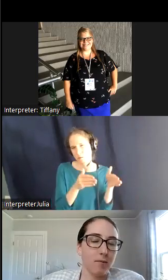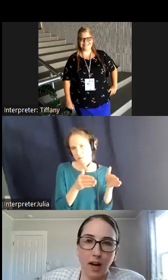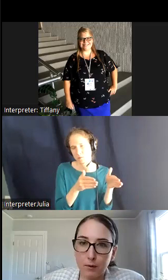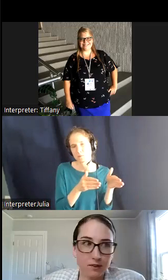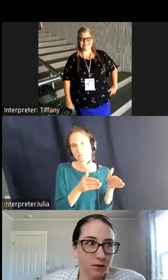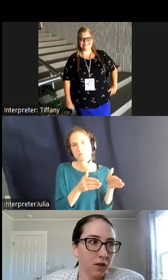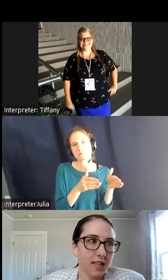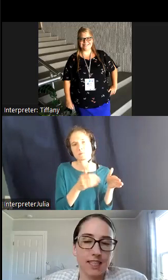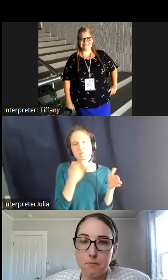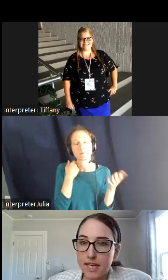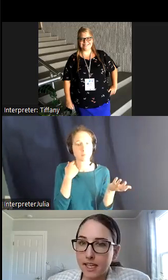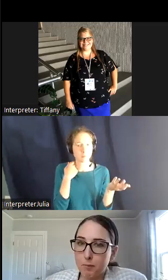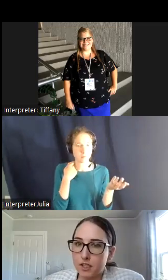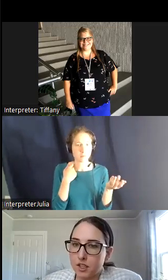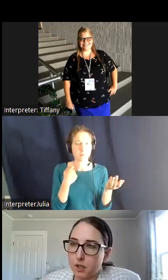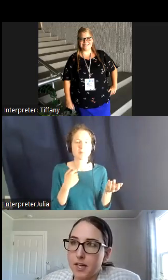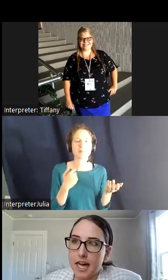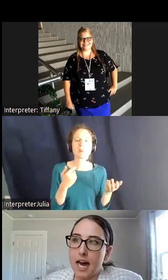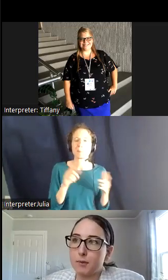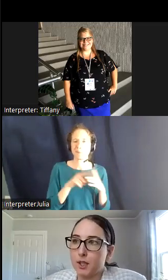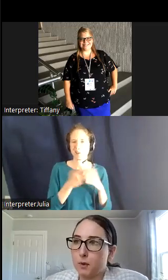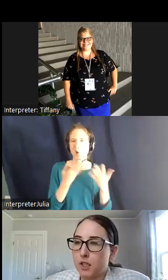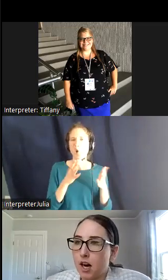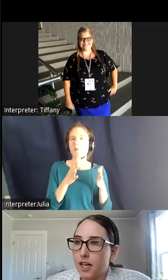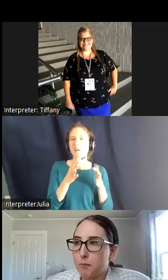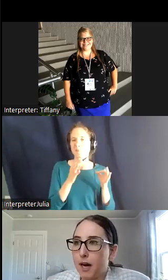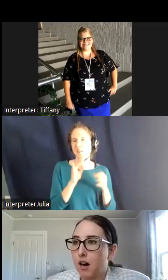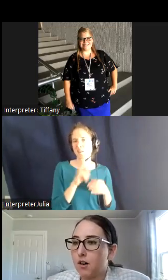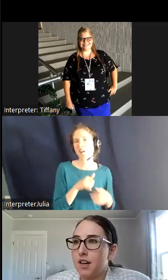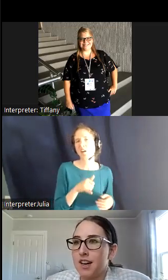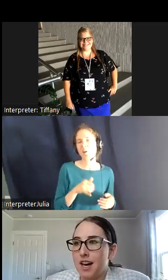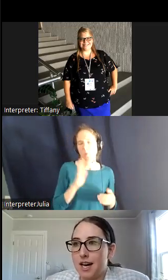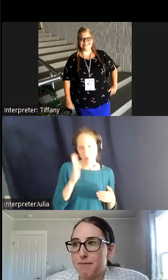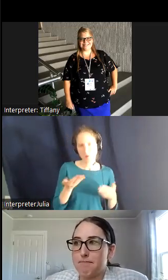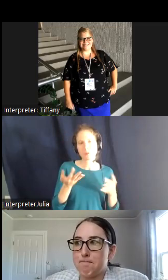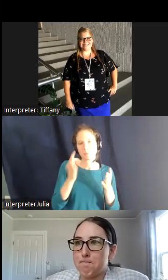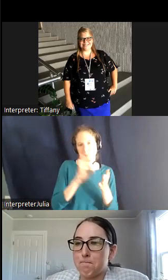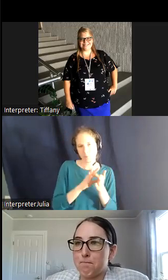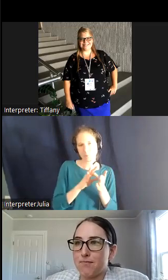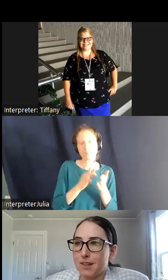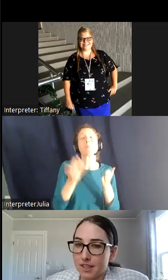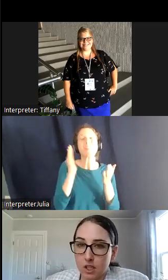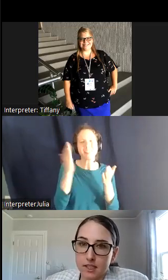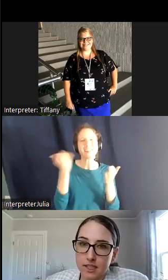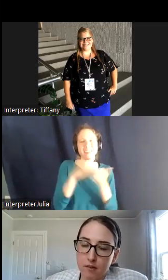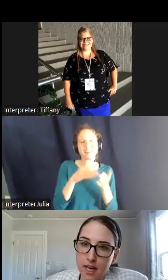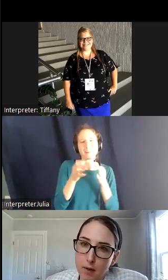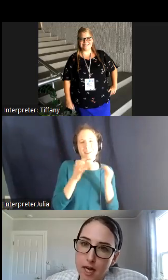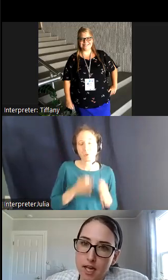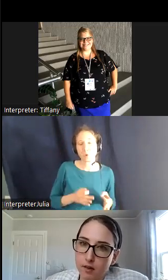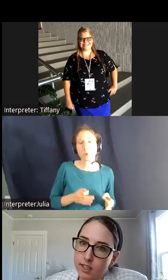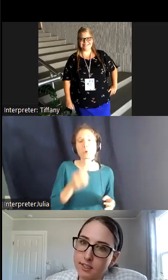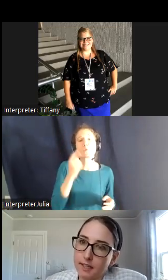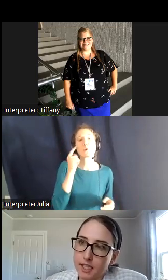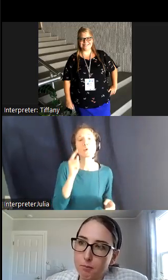So I went over this at the beginning, but just to recap, so when we're talking about the services provided